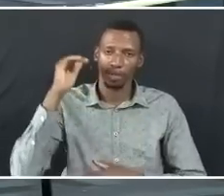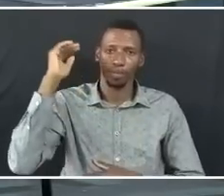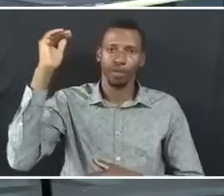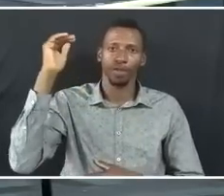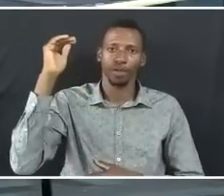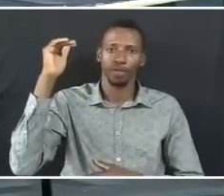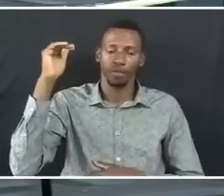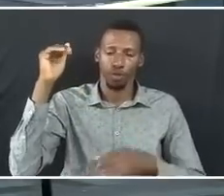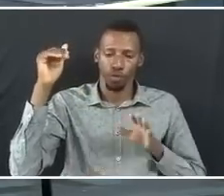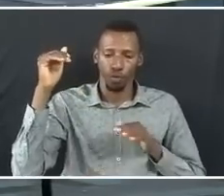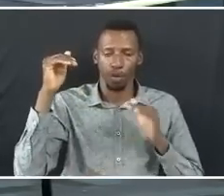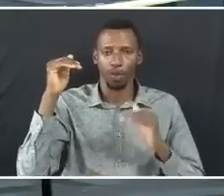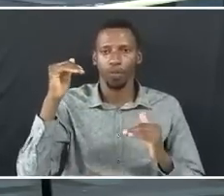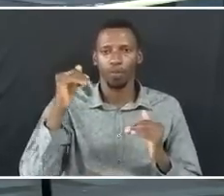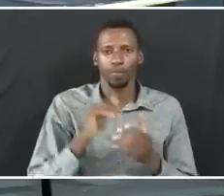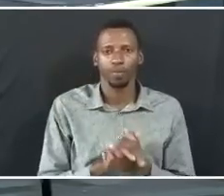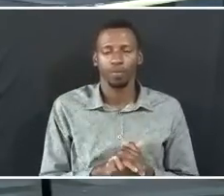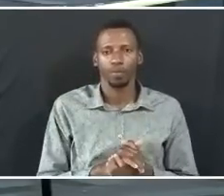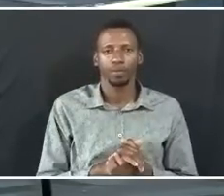It's a waste of time.